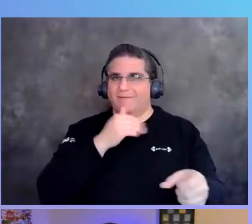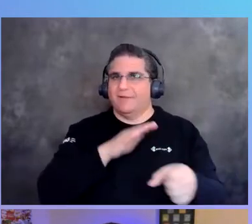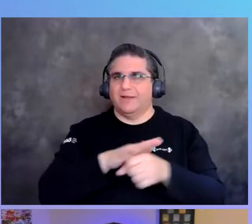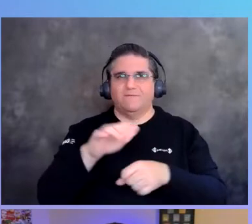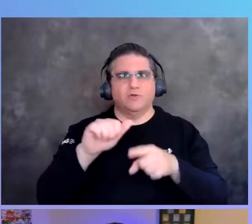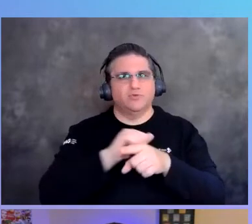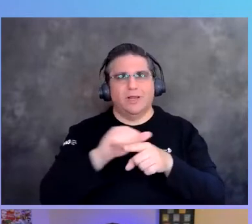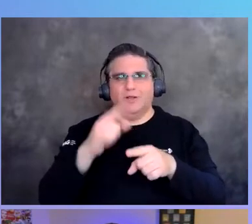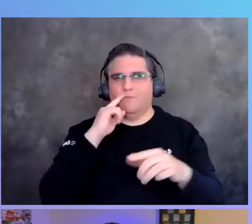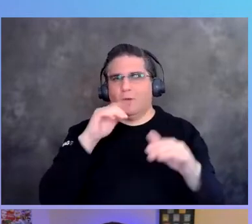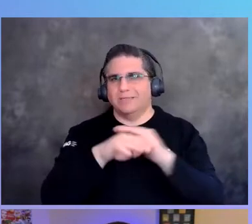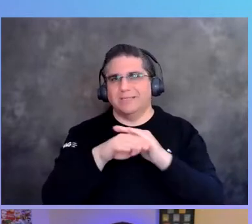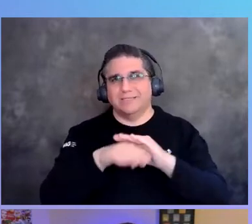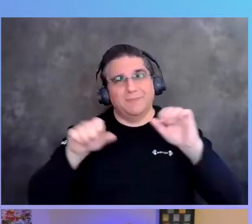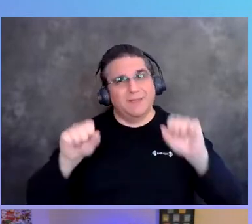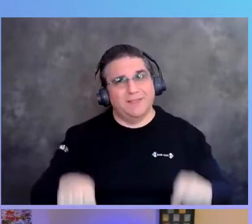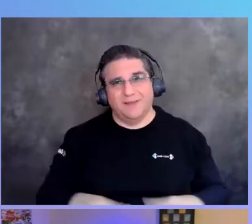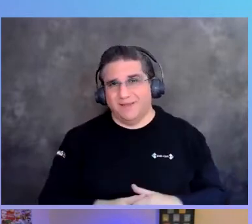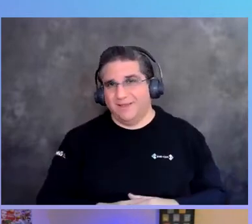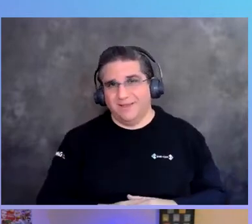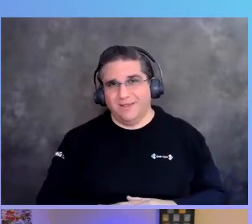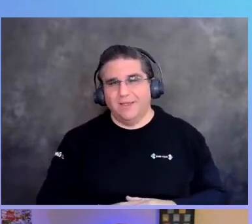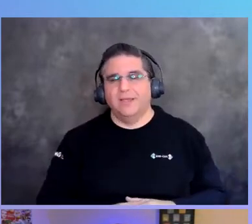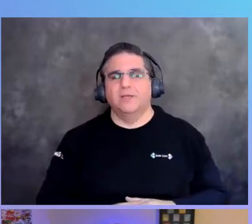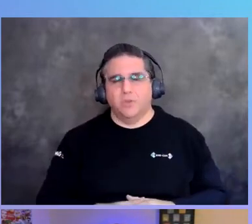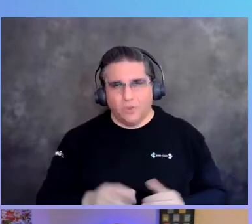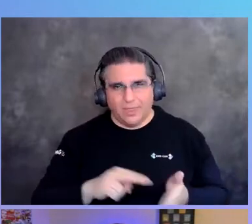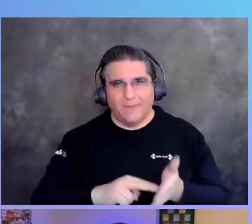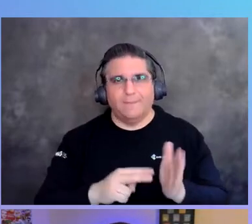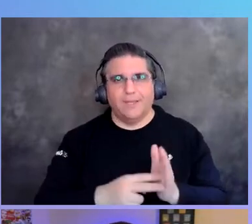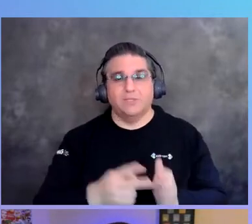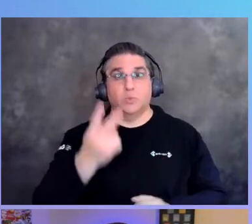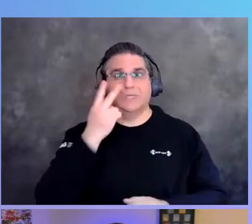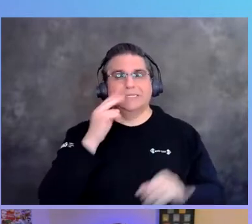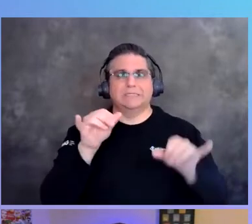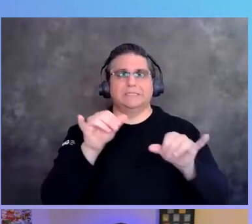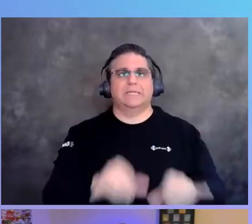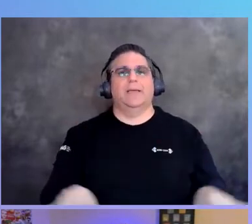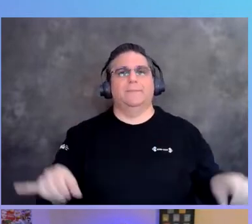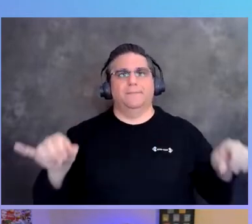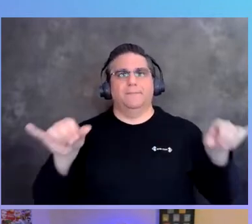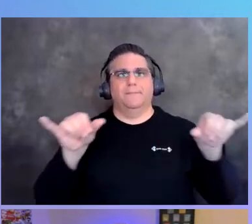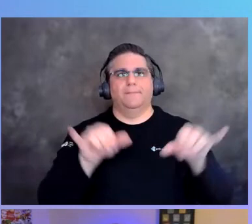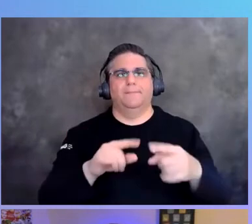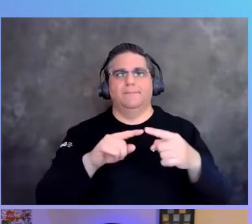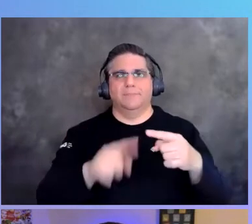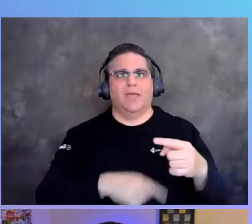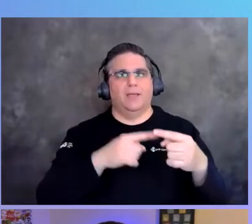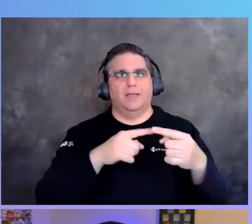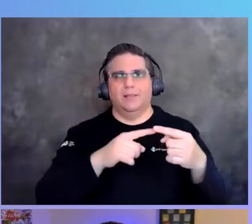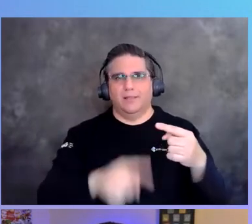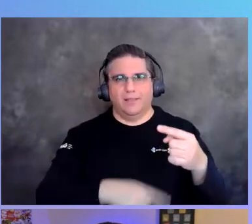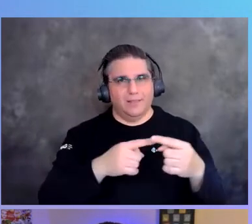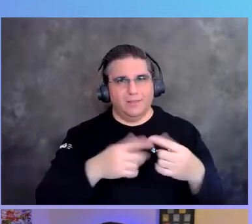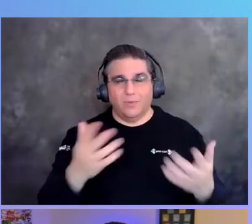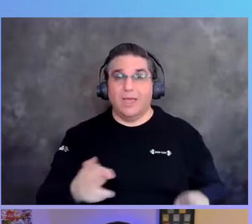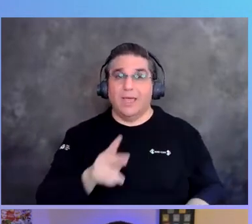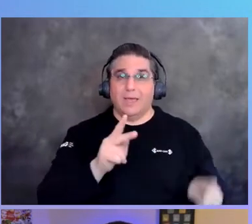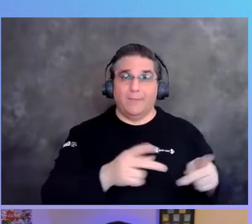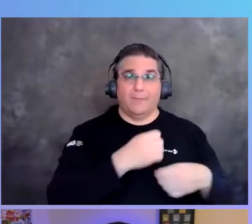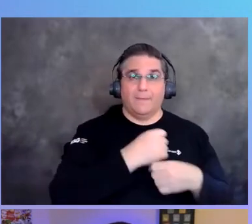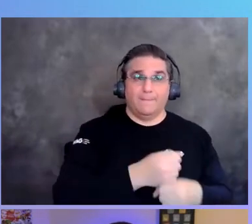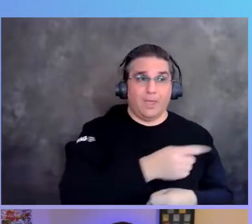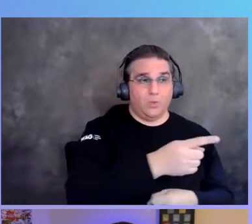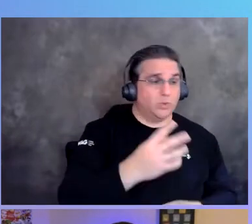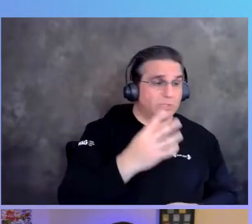on accessibility. This has created a cycle in which people are unknowingly or knowingly creating experiences that